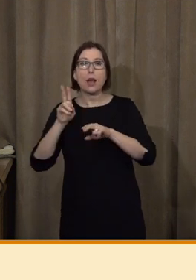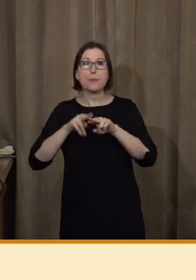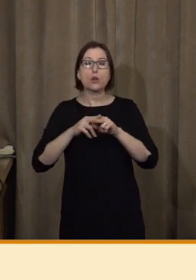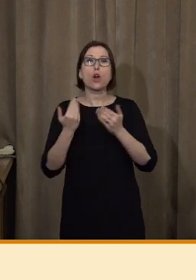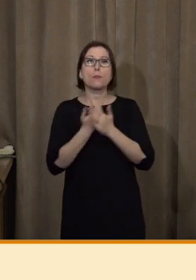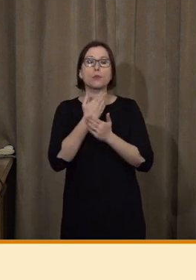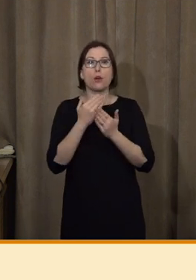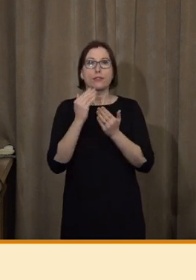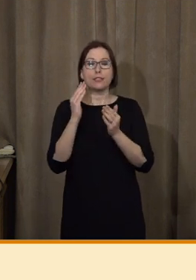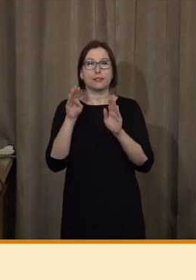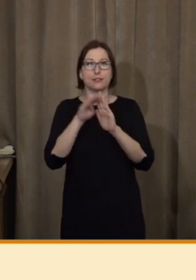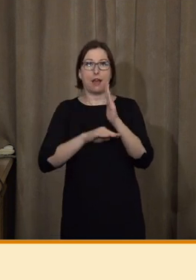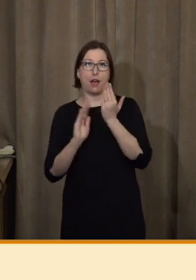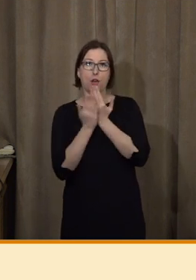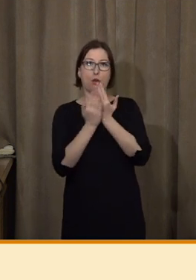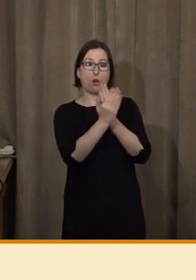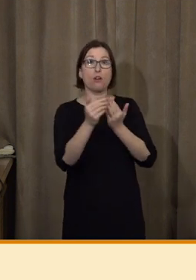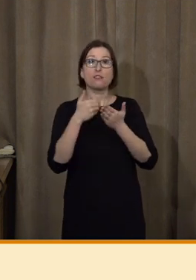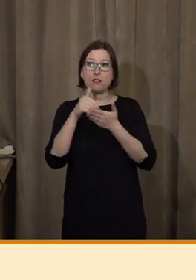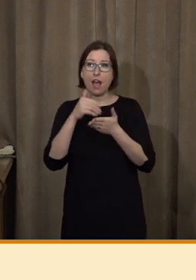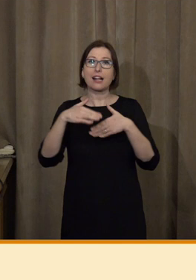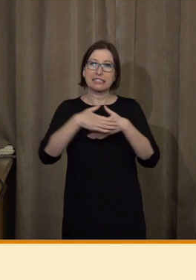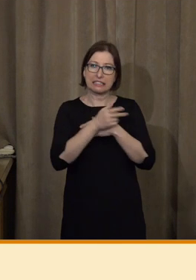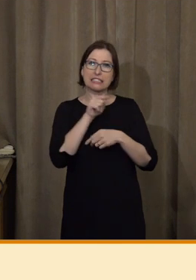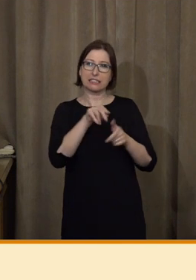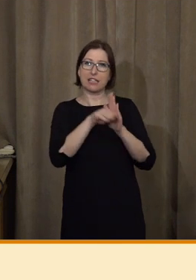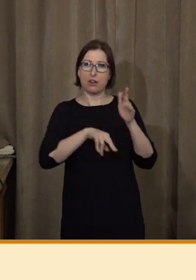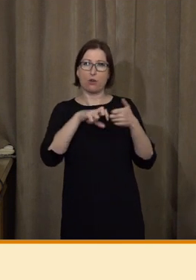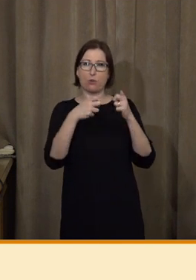which was gradually implemented, is still still being regarded as problematic.